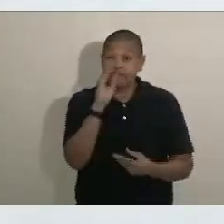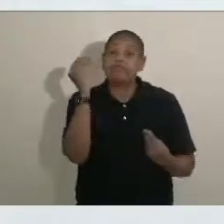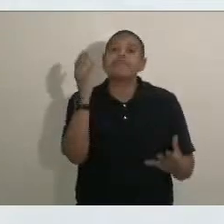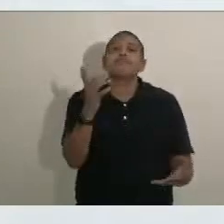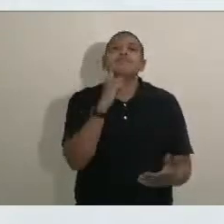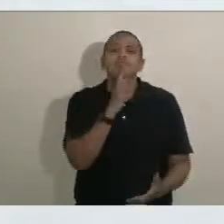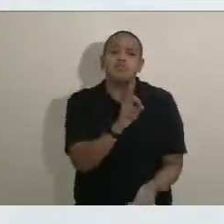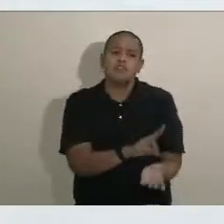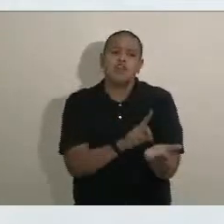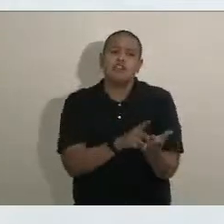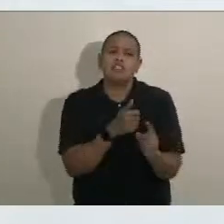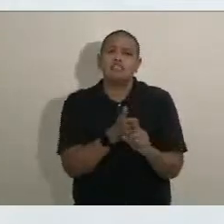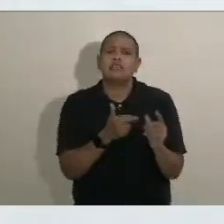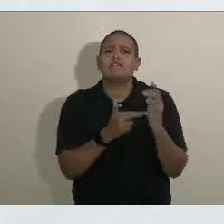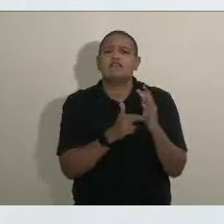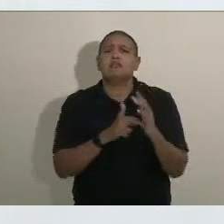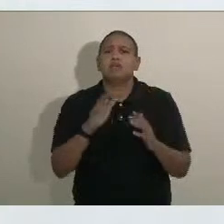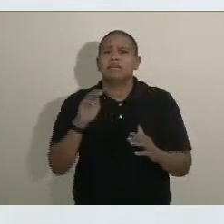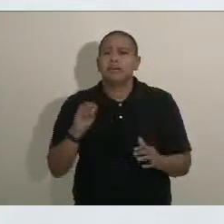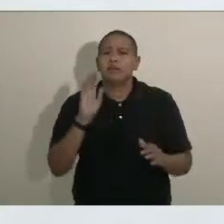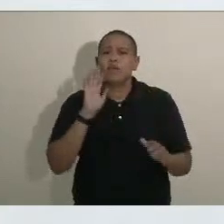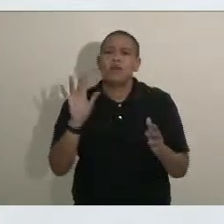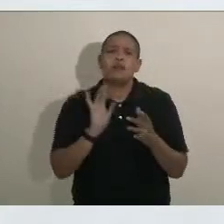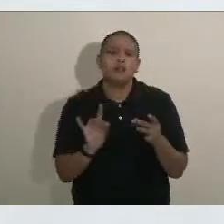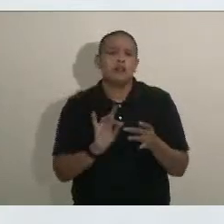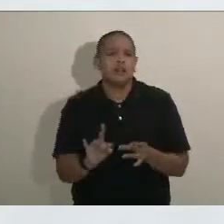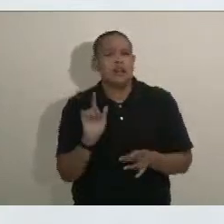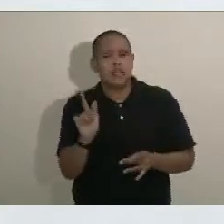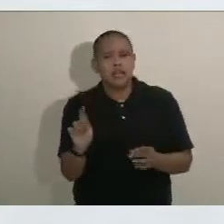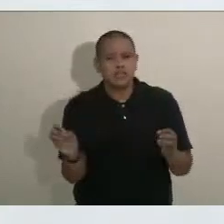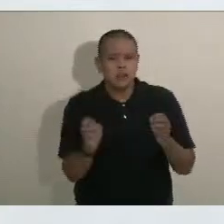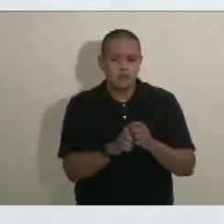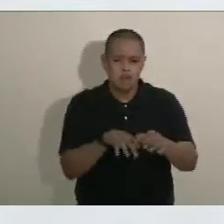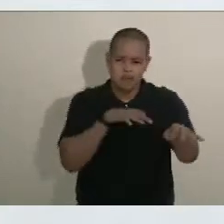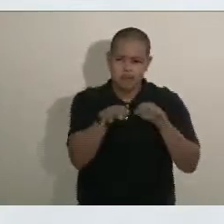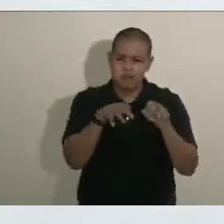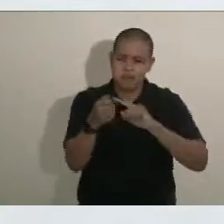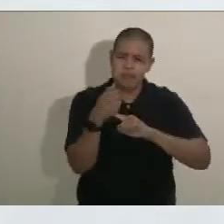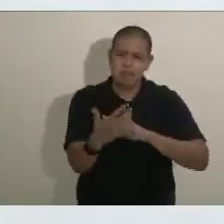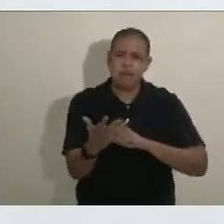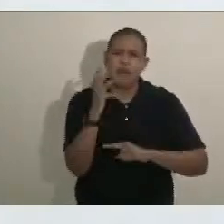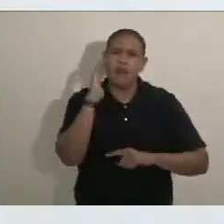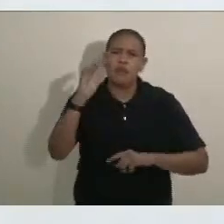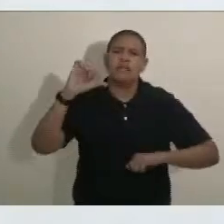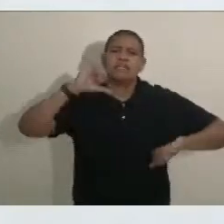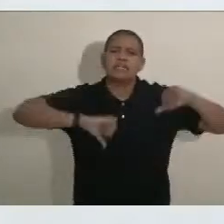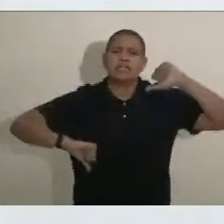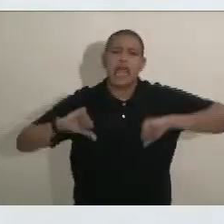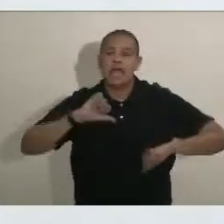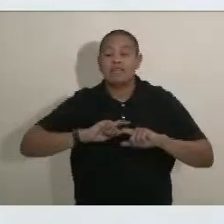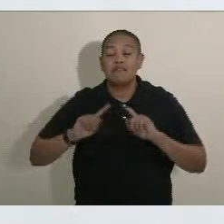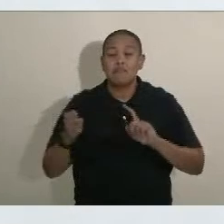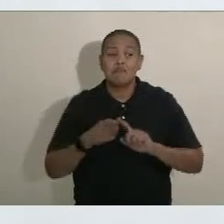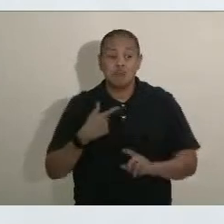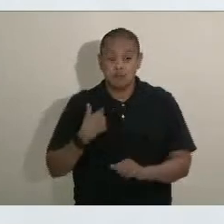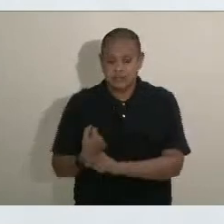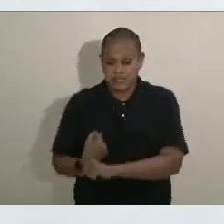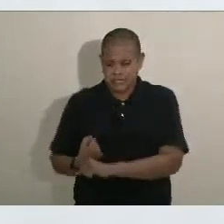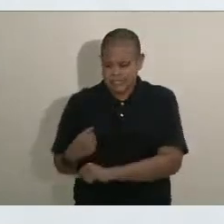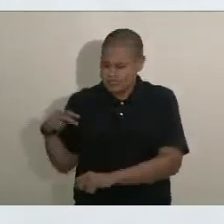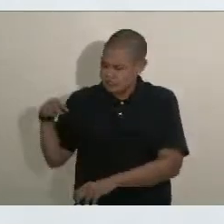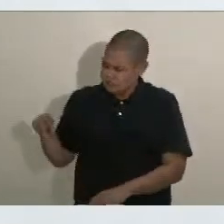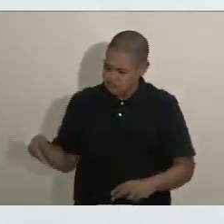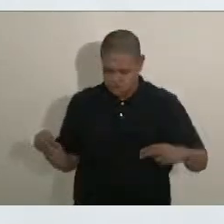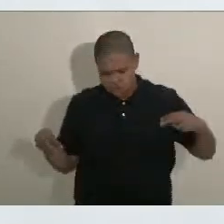clinician represented by the CMO can comment more fulsomely and scientifically on this, but from a statistical